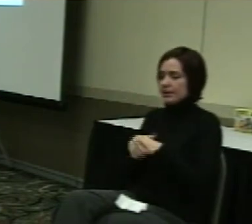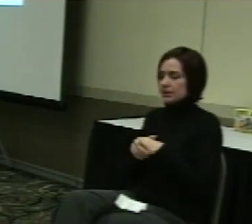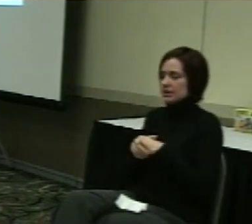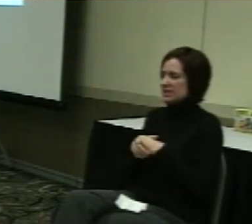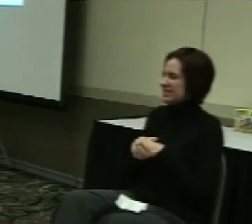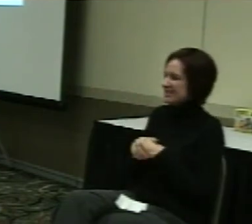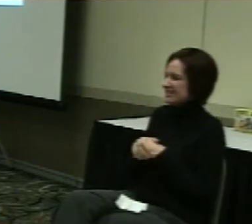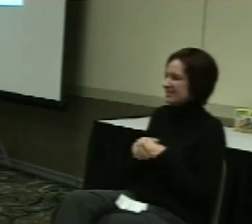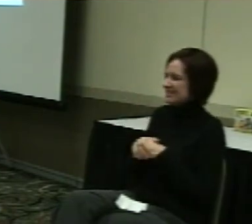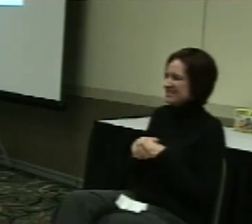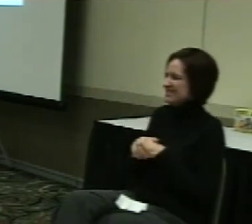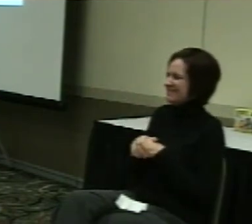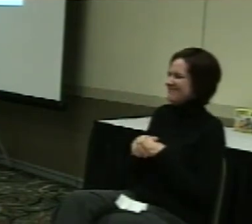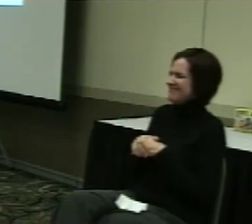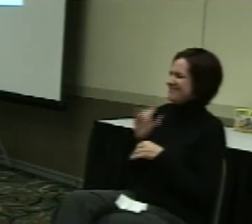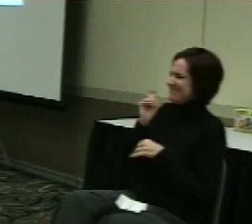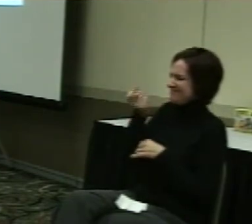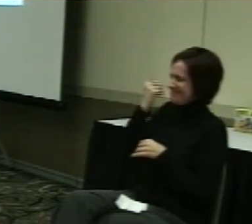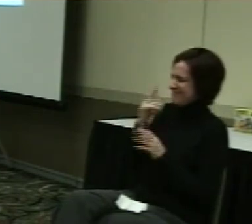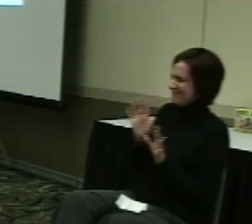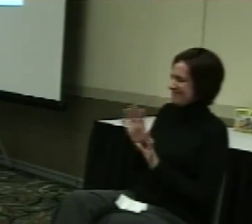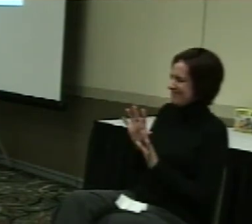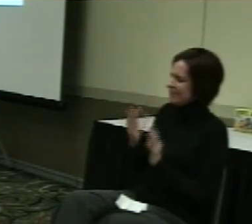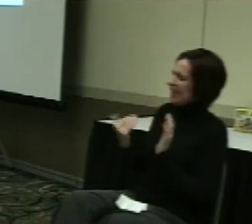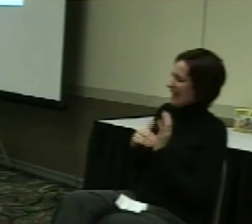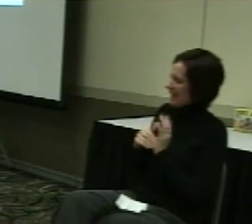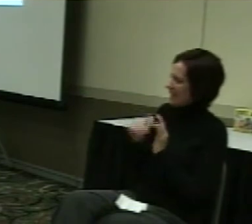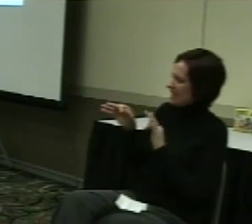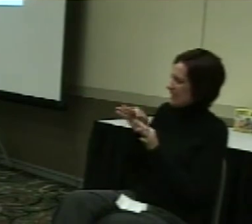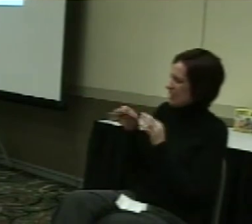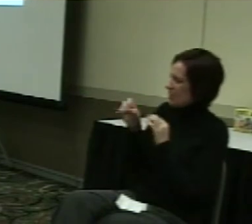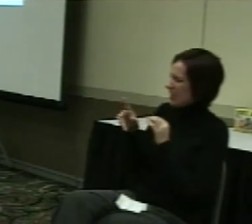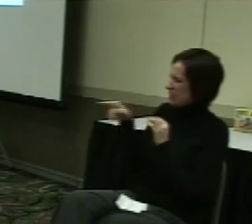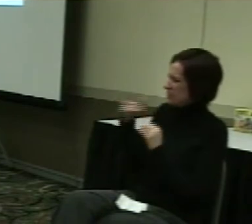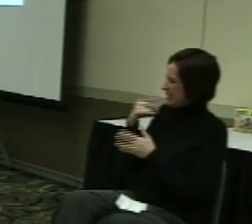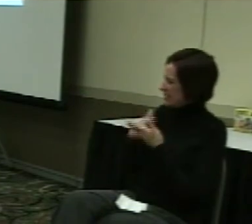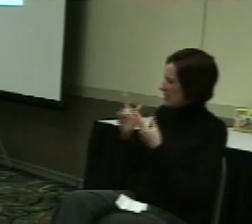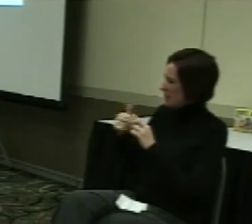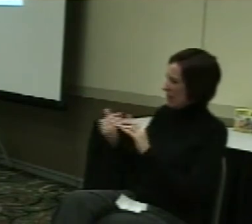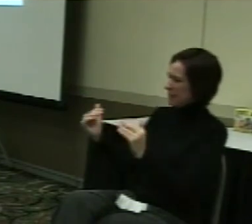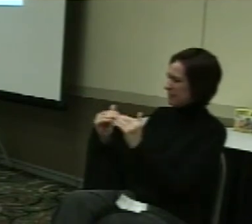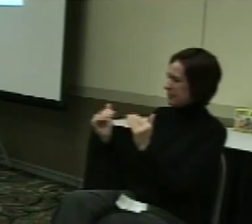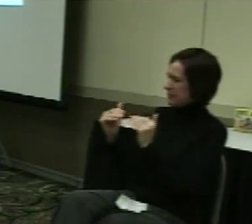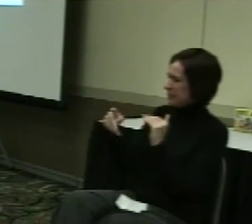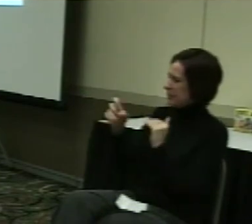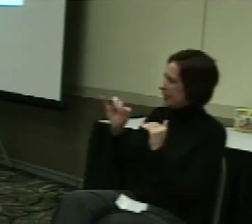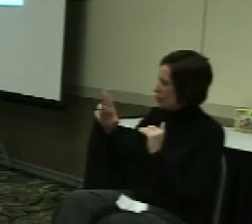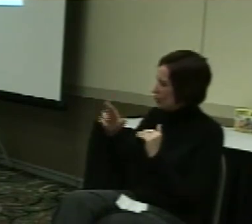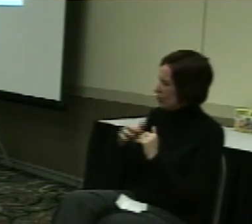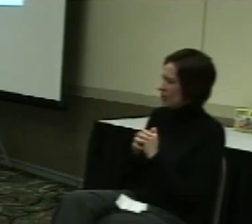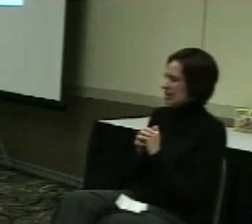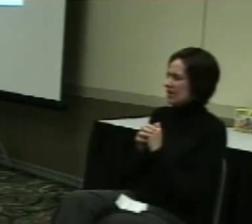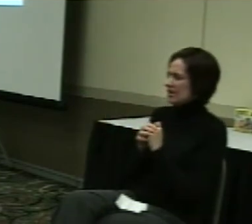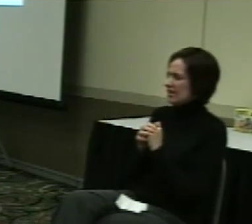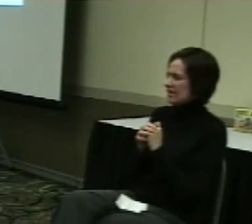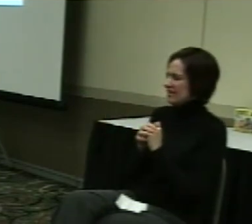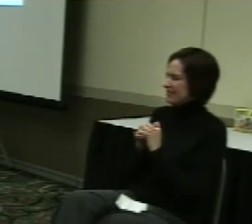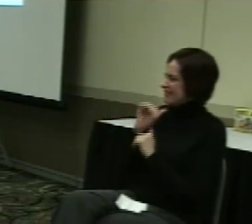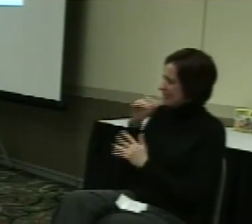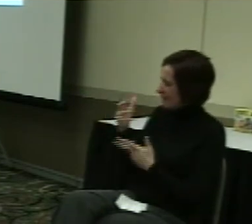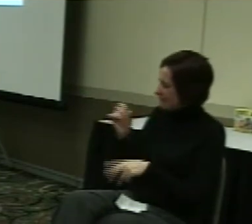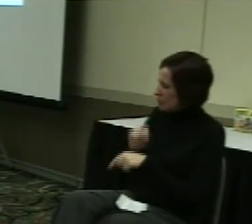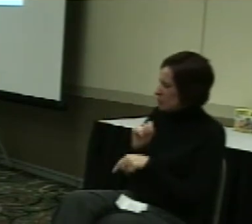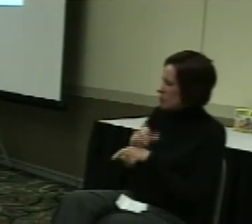me more about the part that, the peer part. Tell me more about the not finishing work